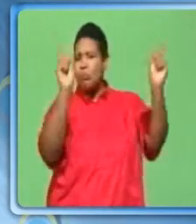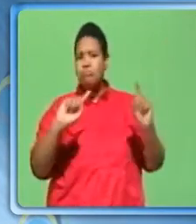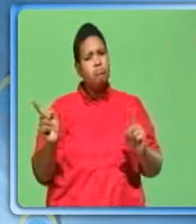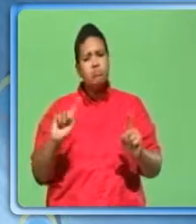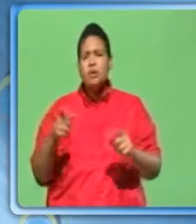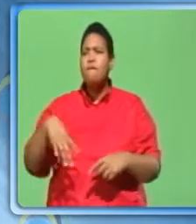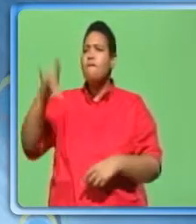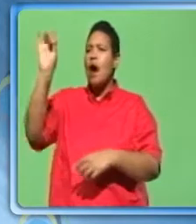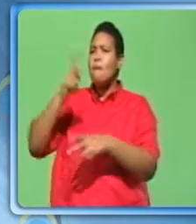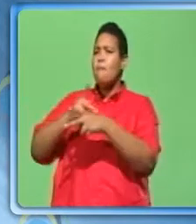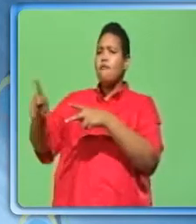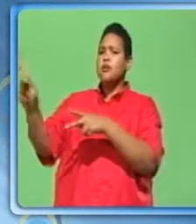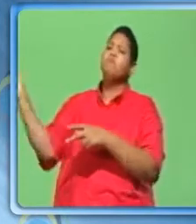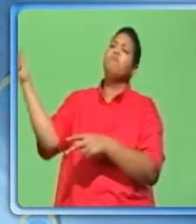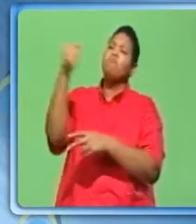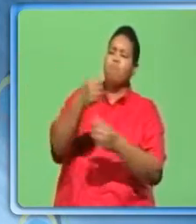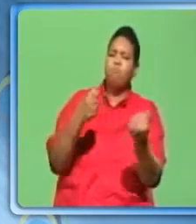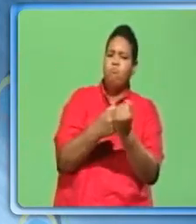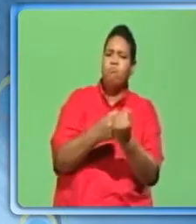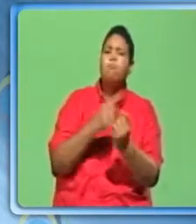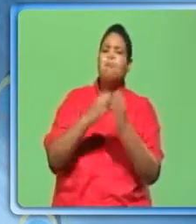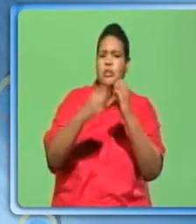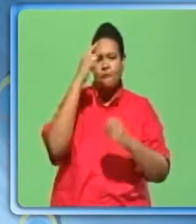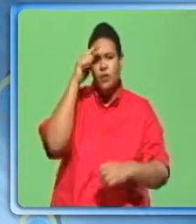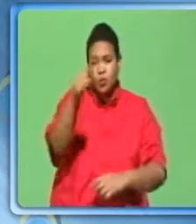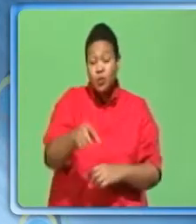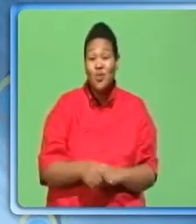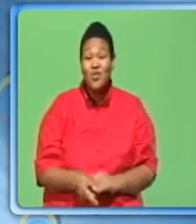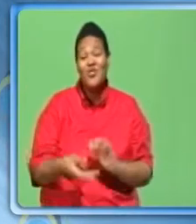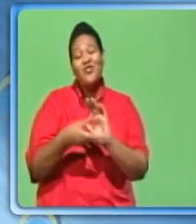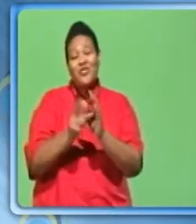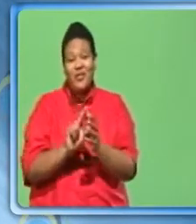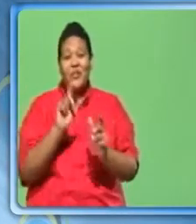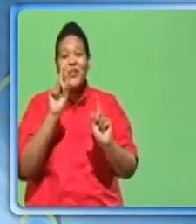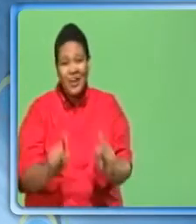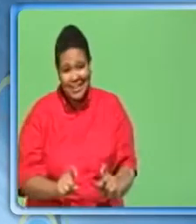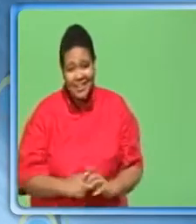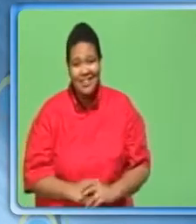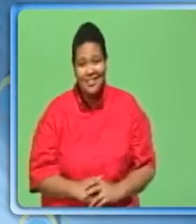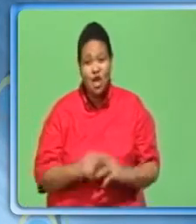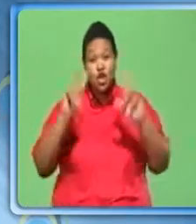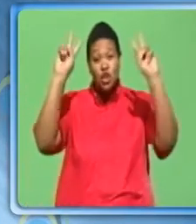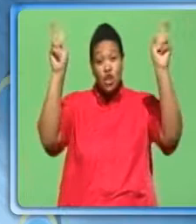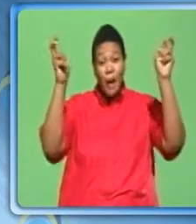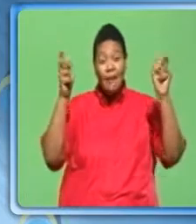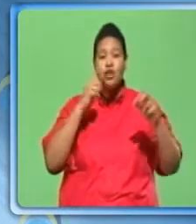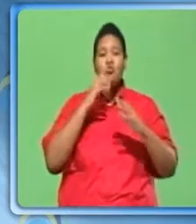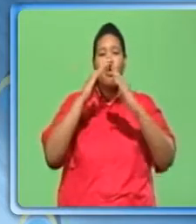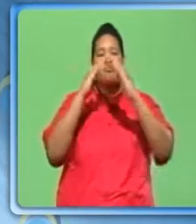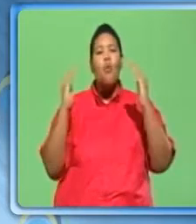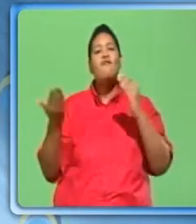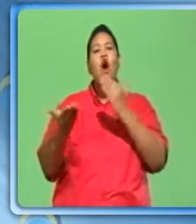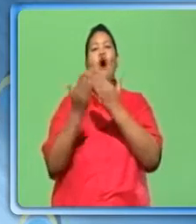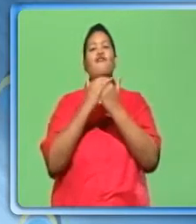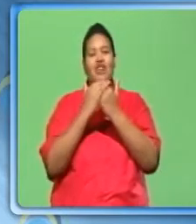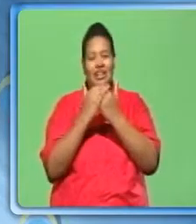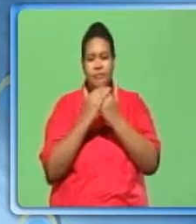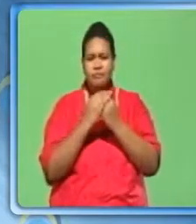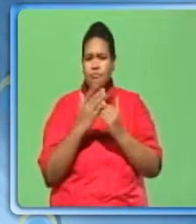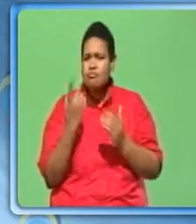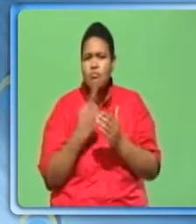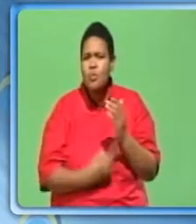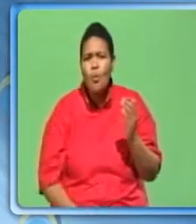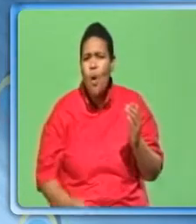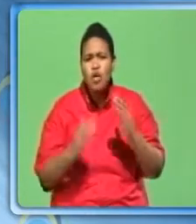qualified professional to do so. Review questions. Topic: roof coverings. What is